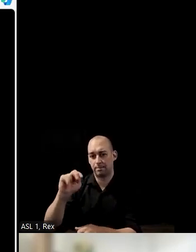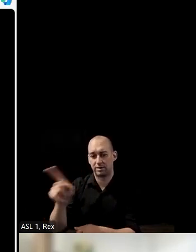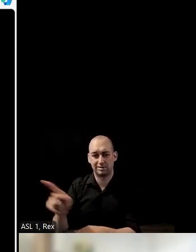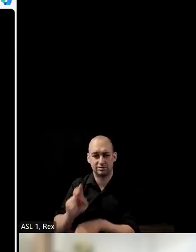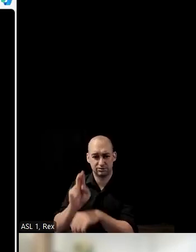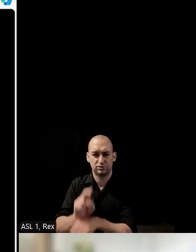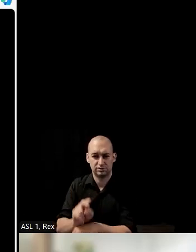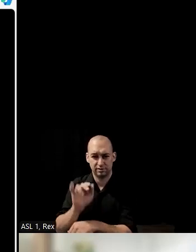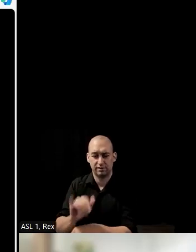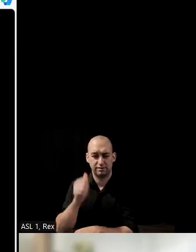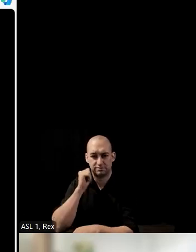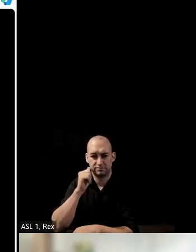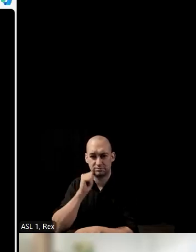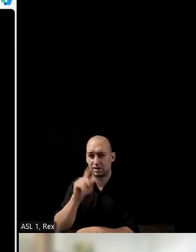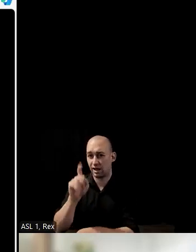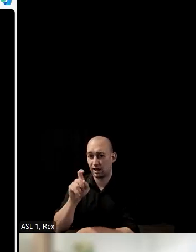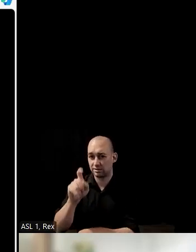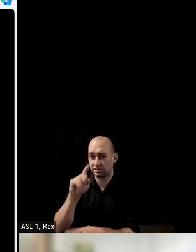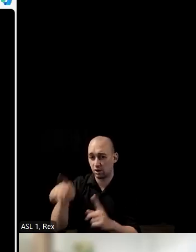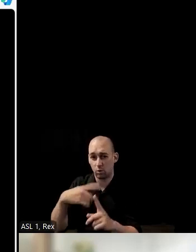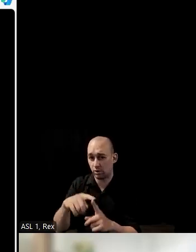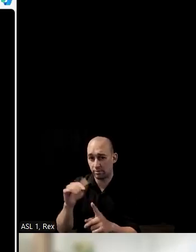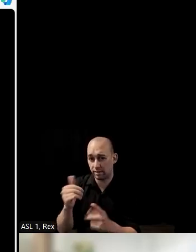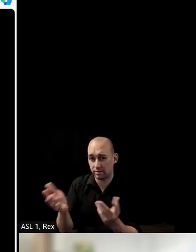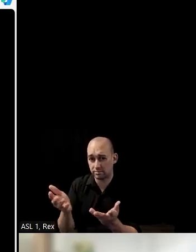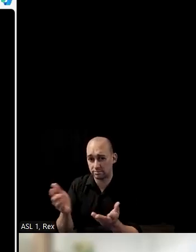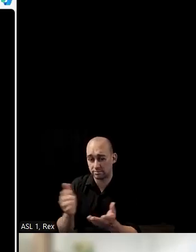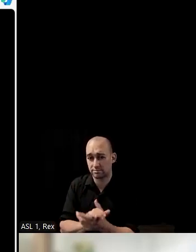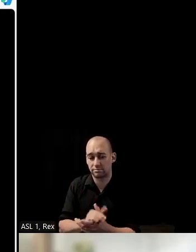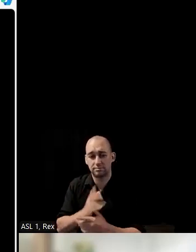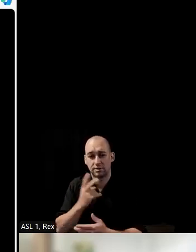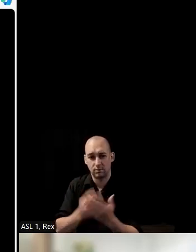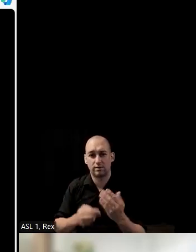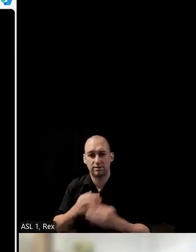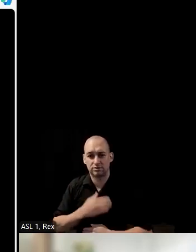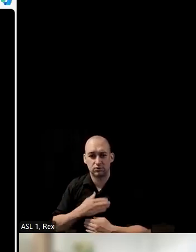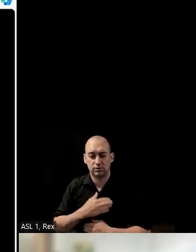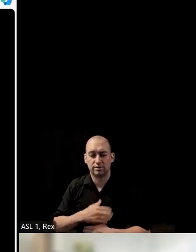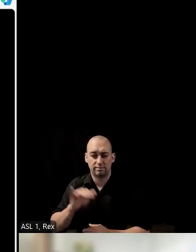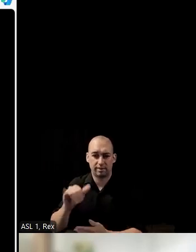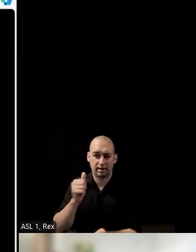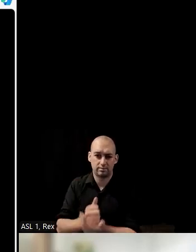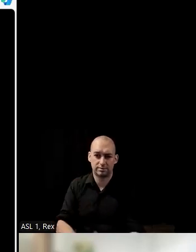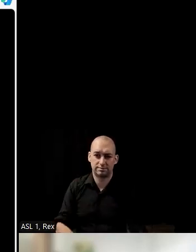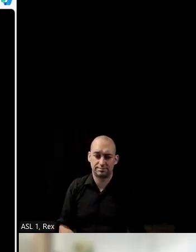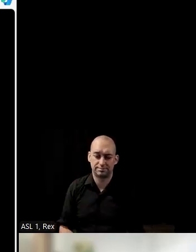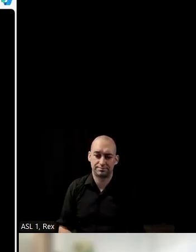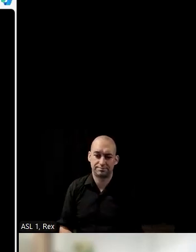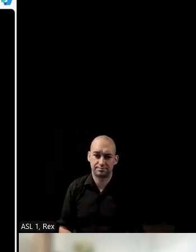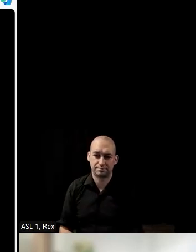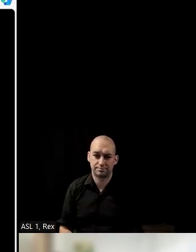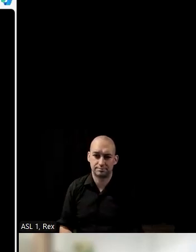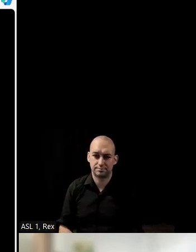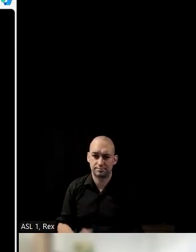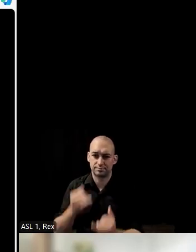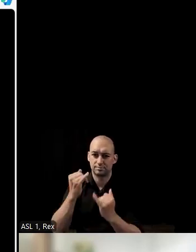ask when they're going to play. They both enjoyed the activity and the routine help. And then lastly,